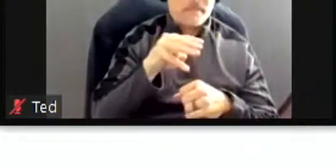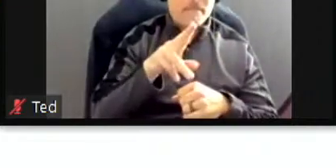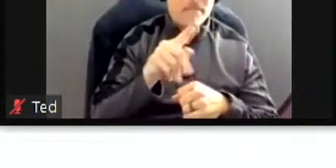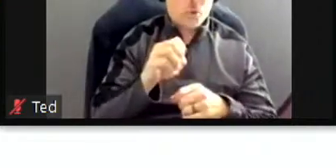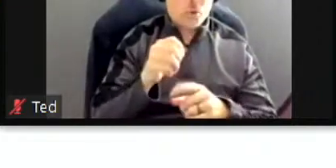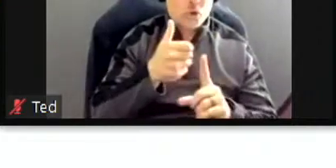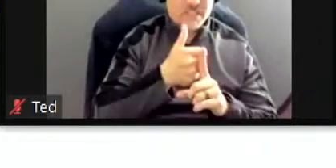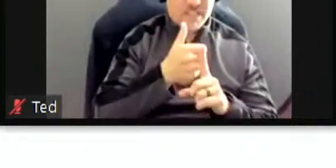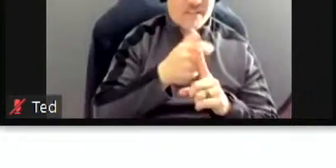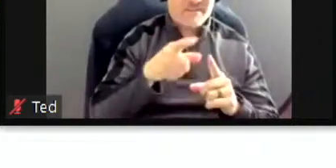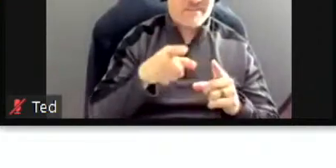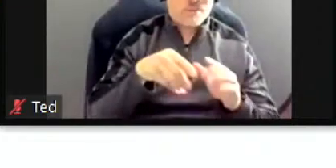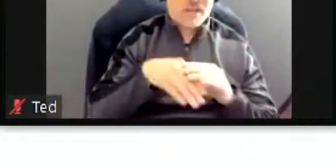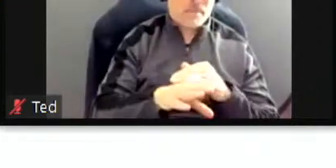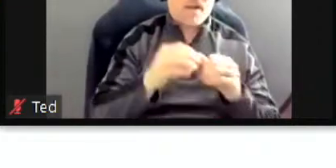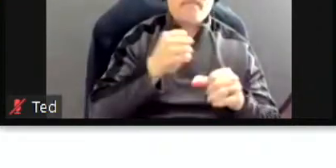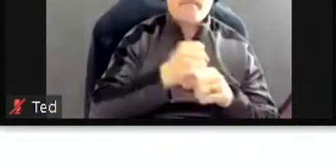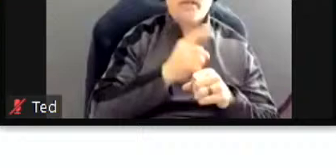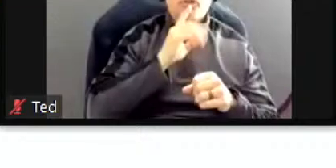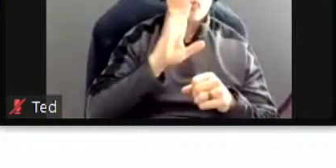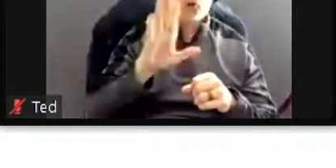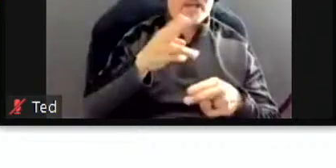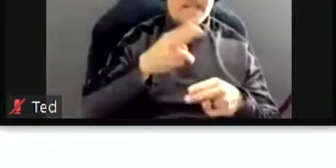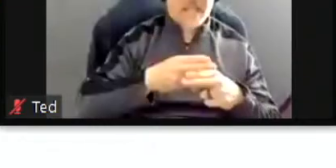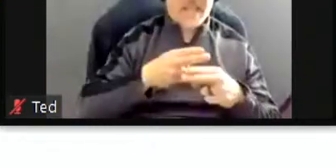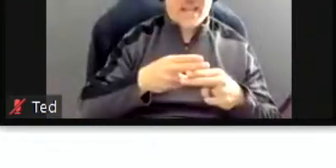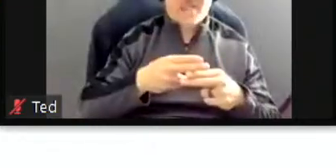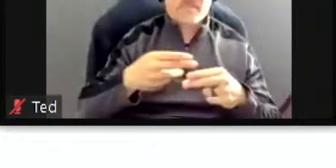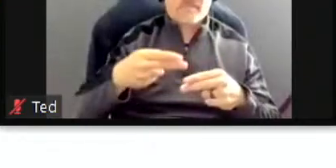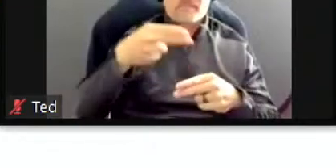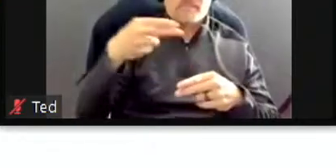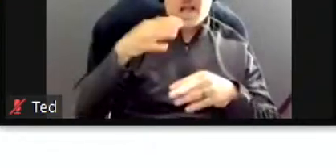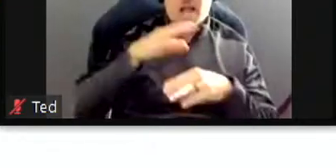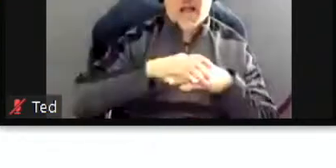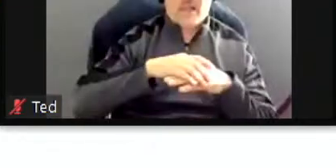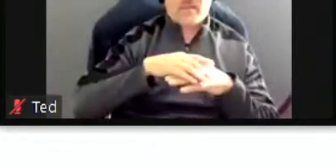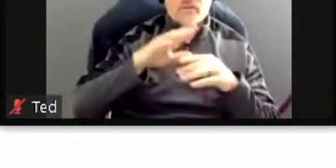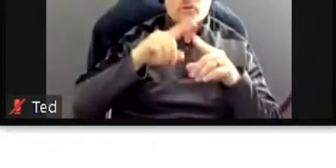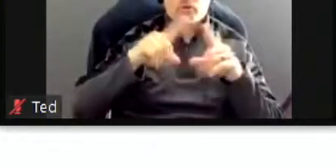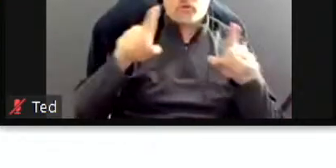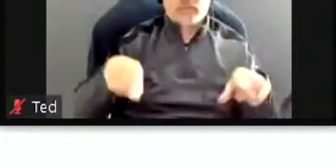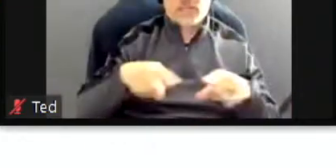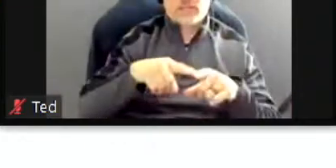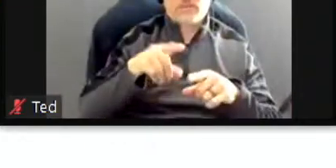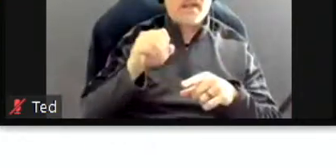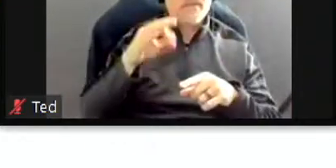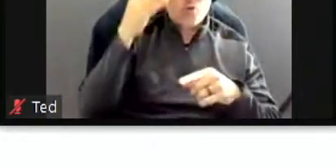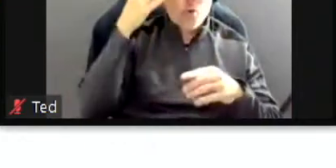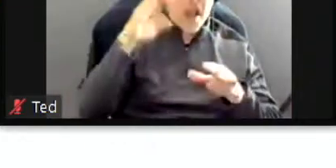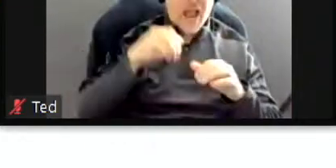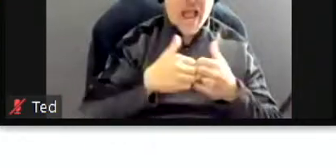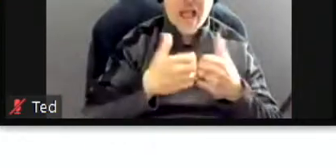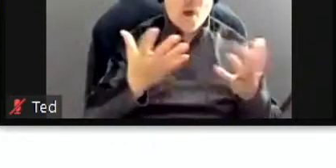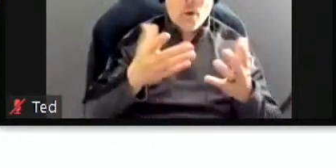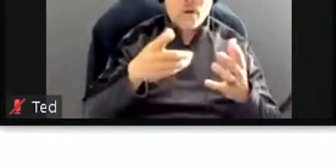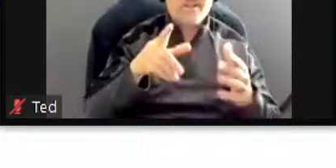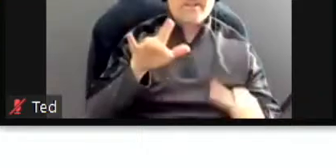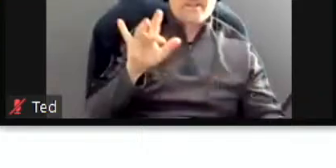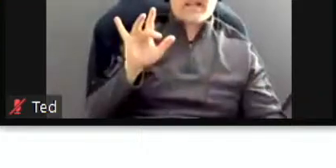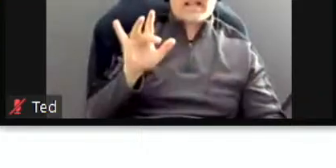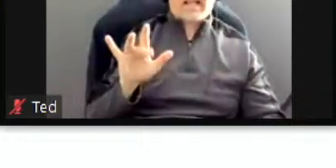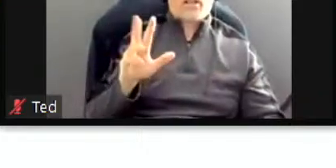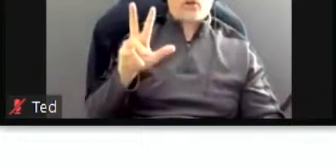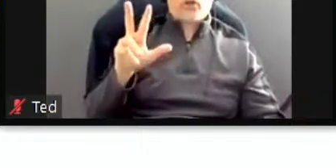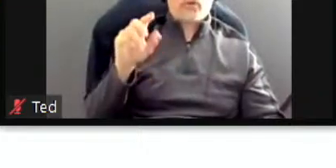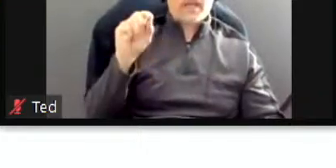make sure your name appears on your screen. If you don't know how to do that, you can just click the 3 little buttons at the